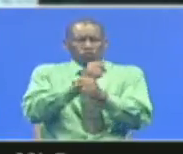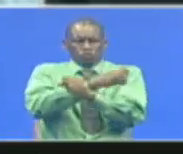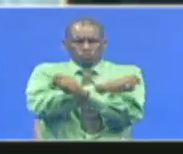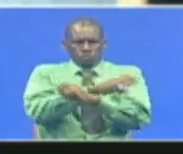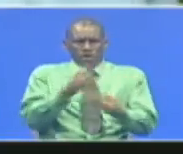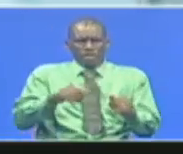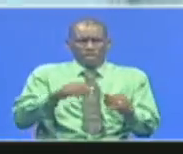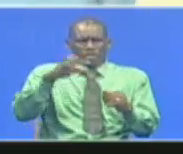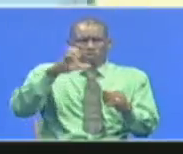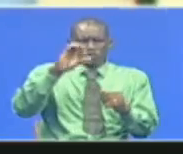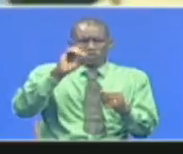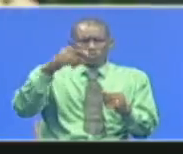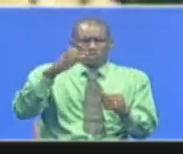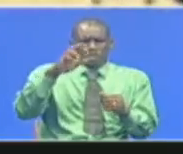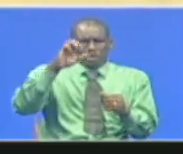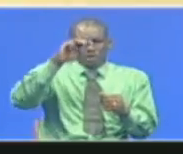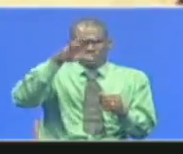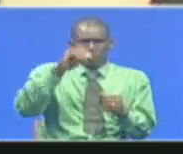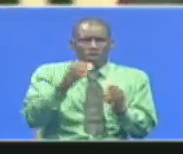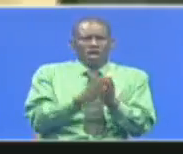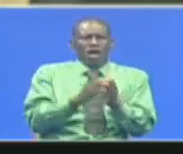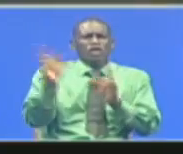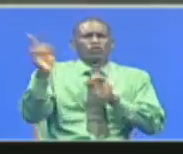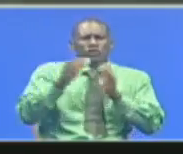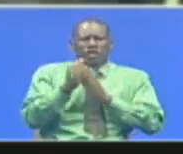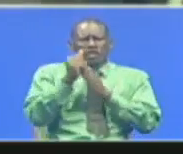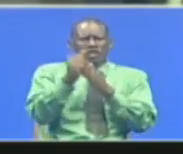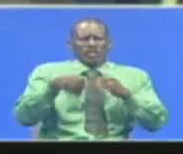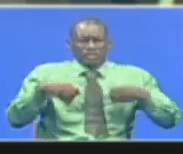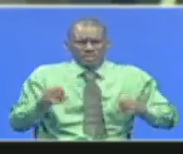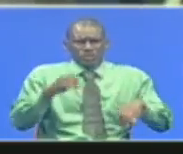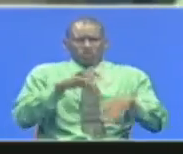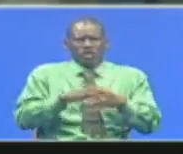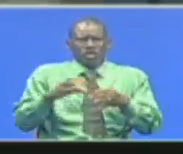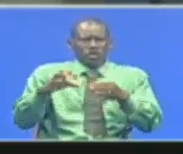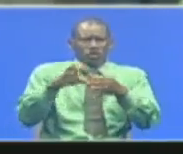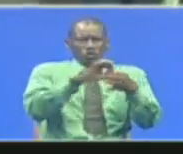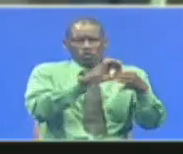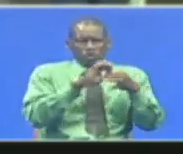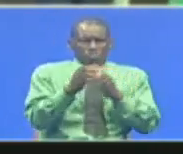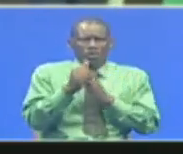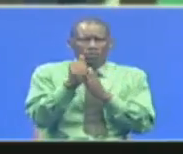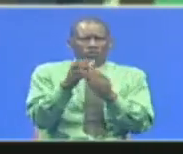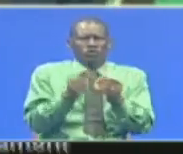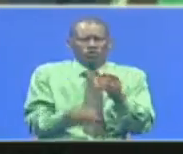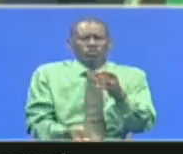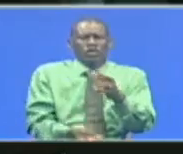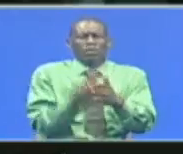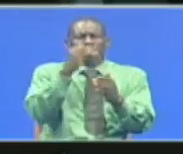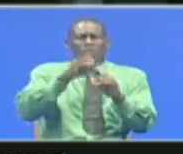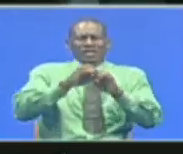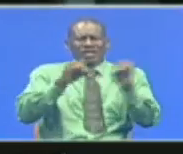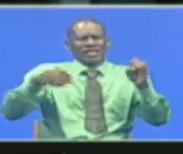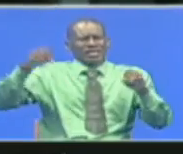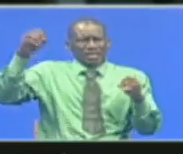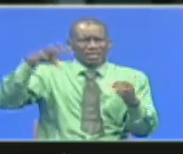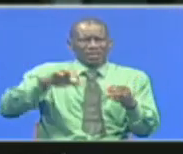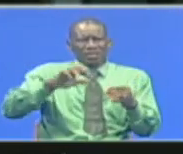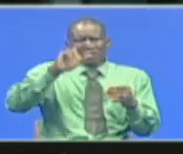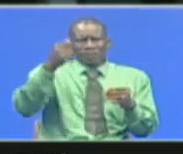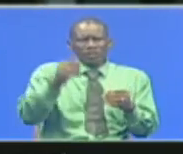by foreign leaders to seek collaborative partnerships to enhance the production of clean energy. The President's tour also saw him visit